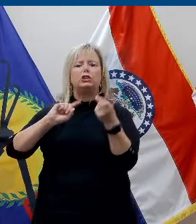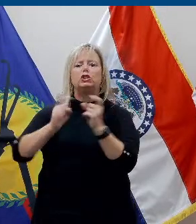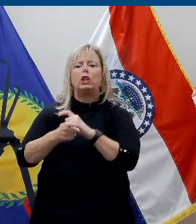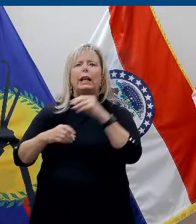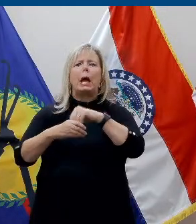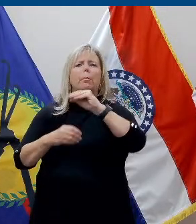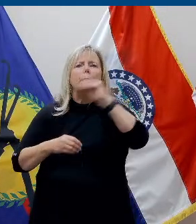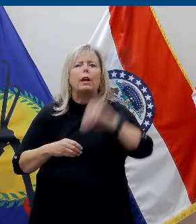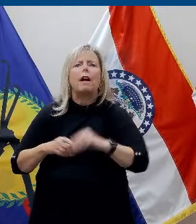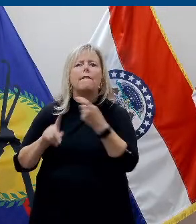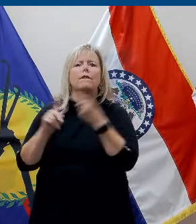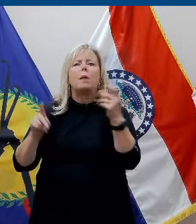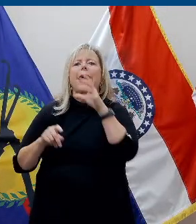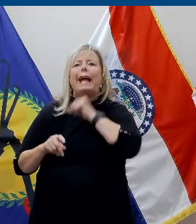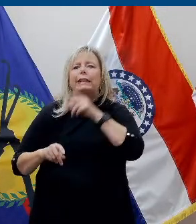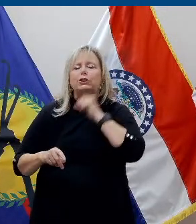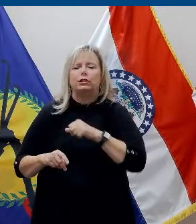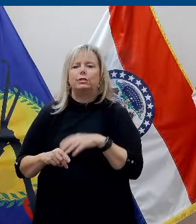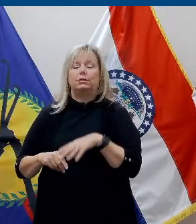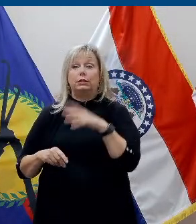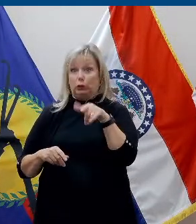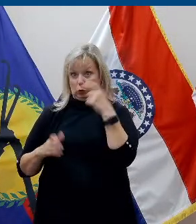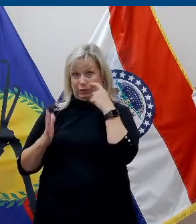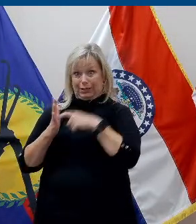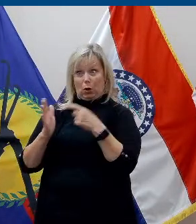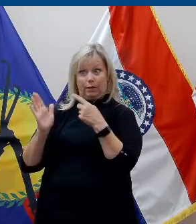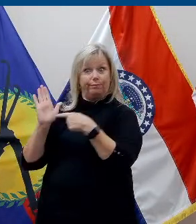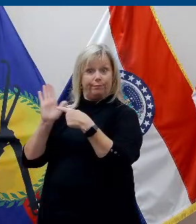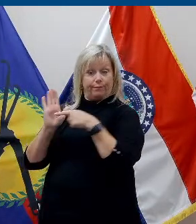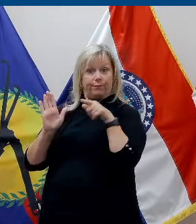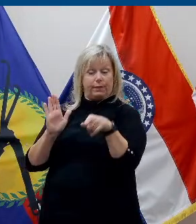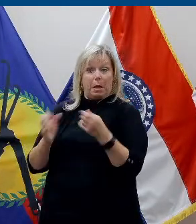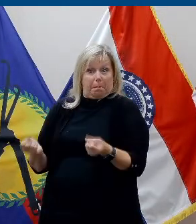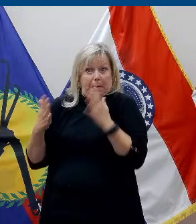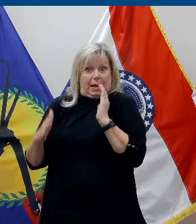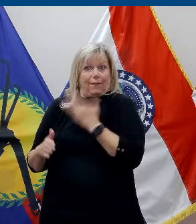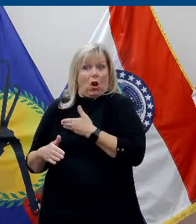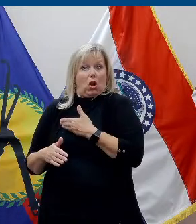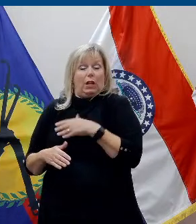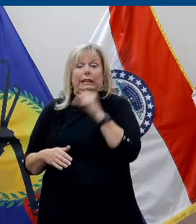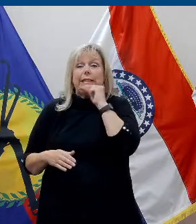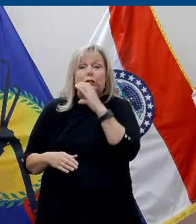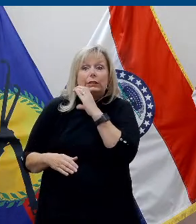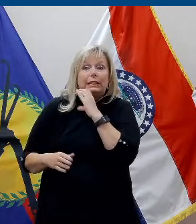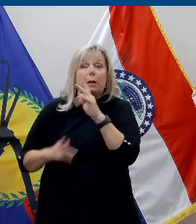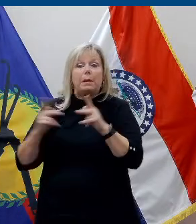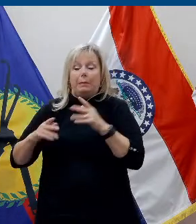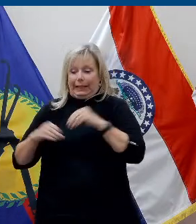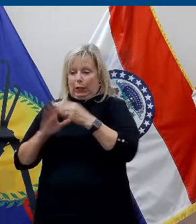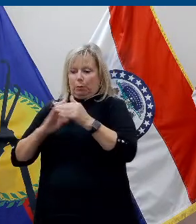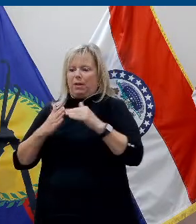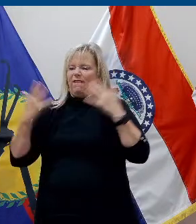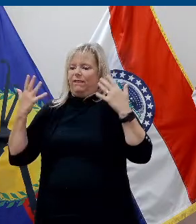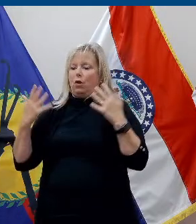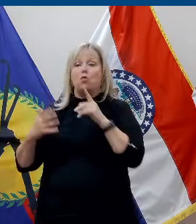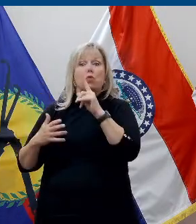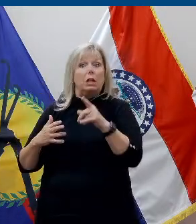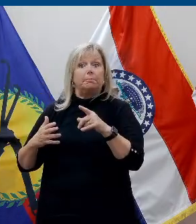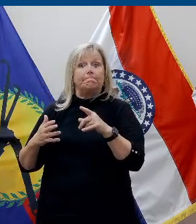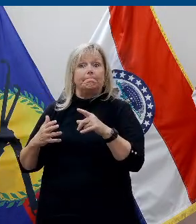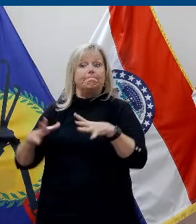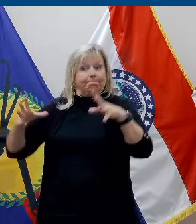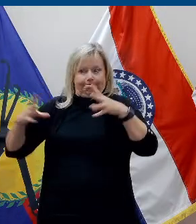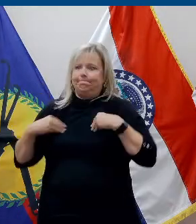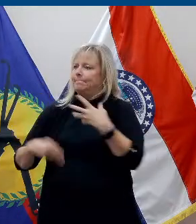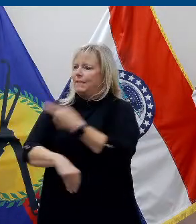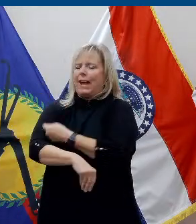in rates by age. So as you can see, many of our senior residents in our community have really taken to